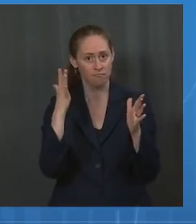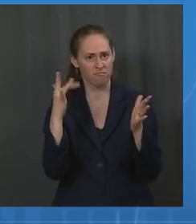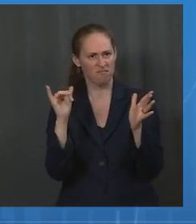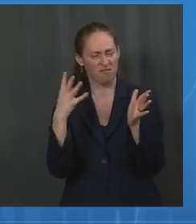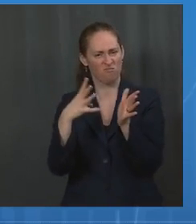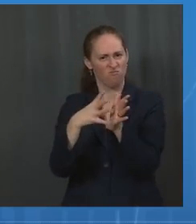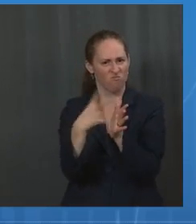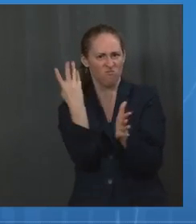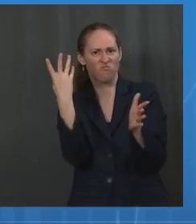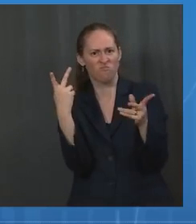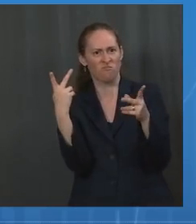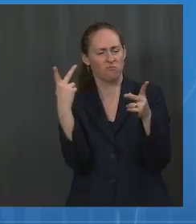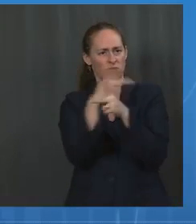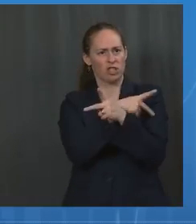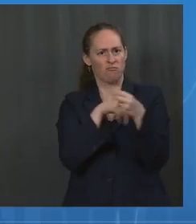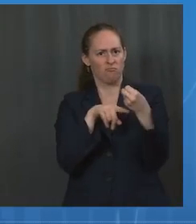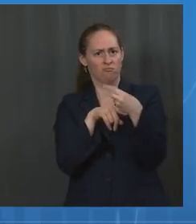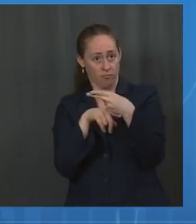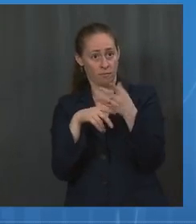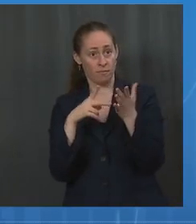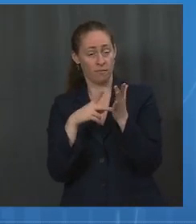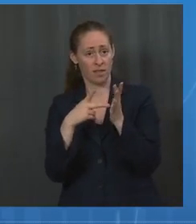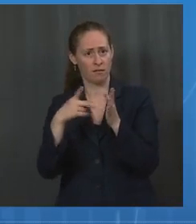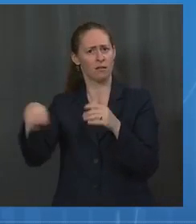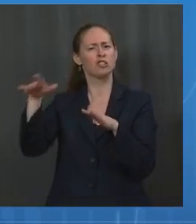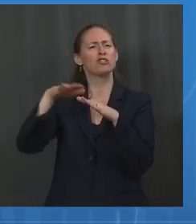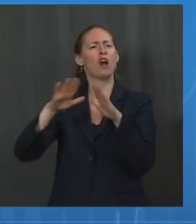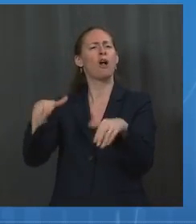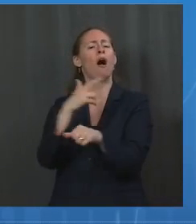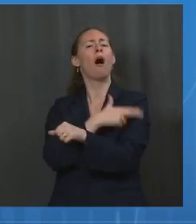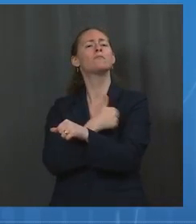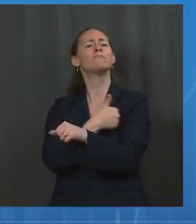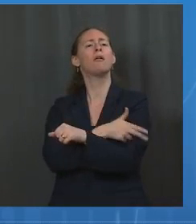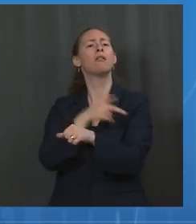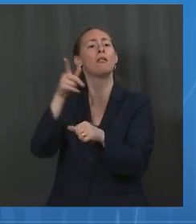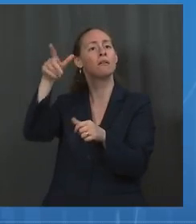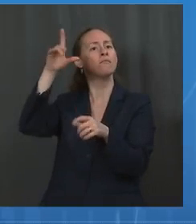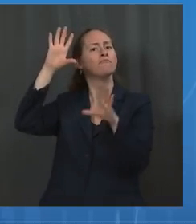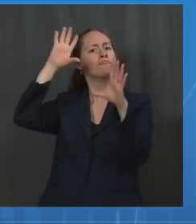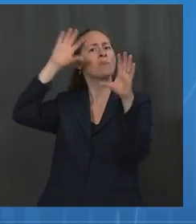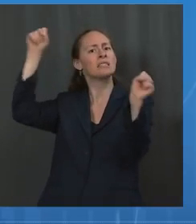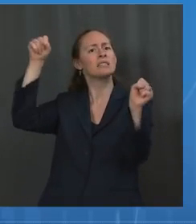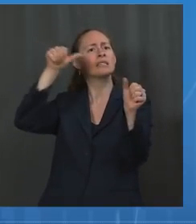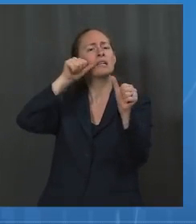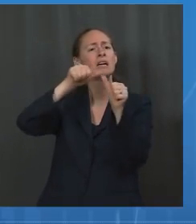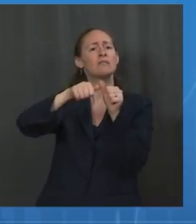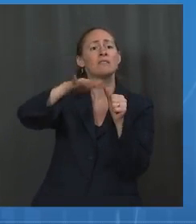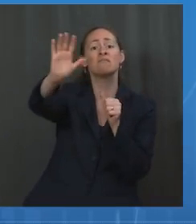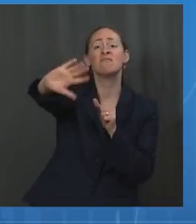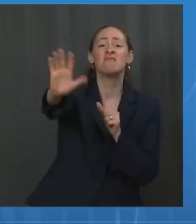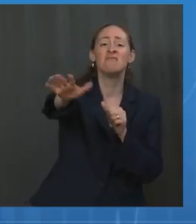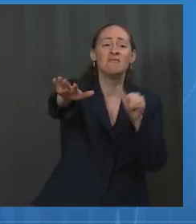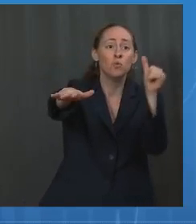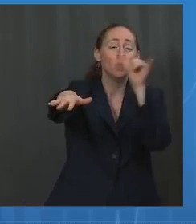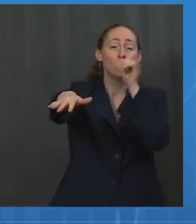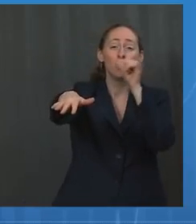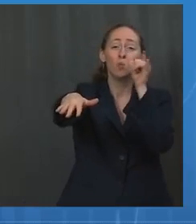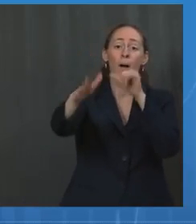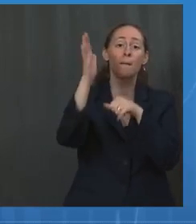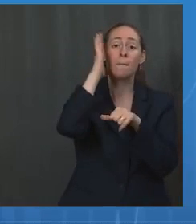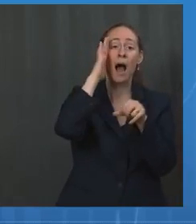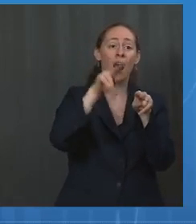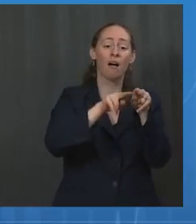Hospital Association sent a letter to President Biden yesterday saying that they are worried about running out of beds. And you have repeatedly